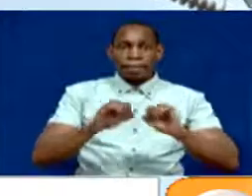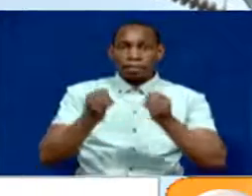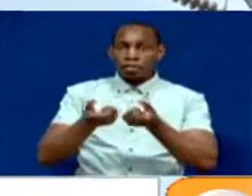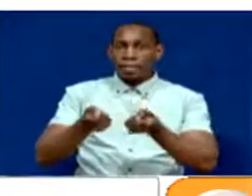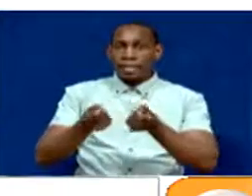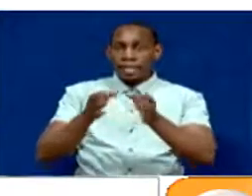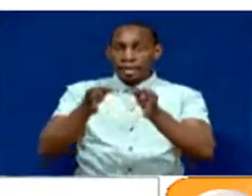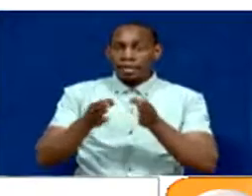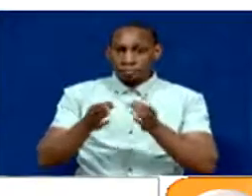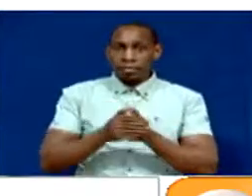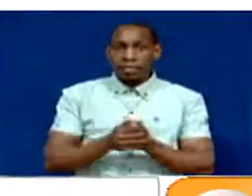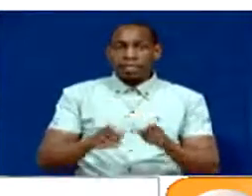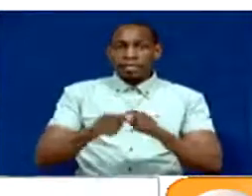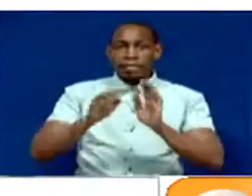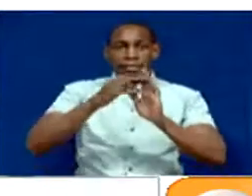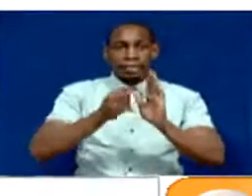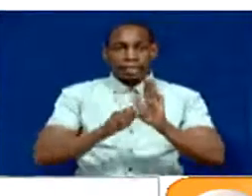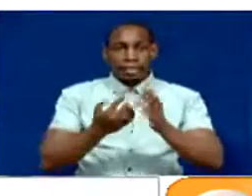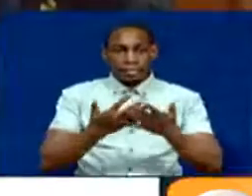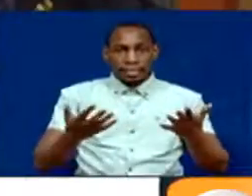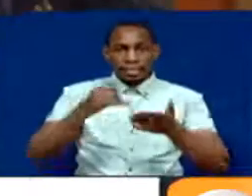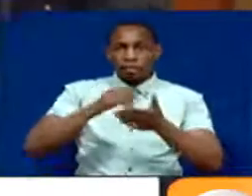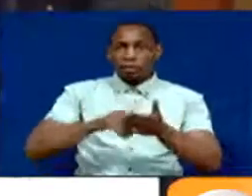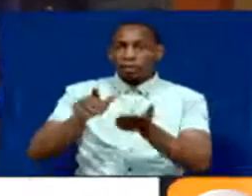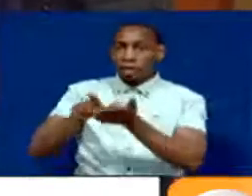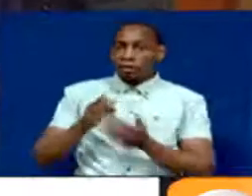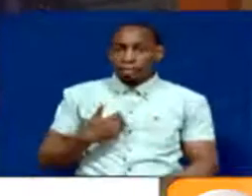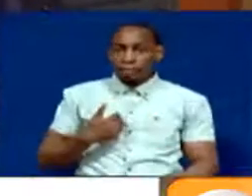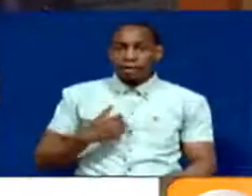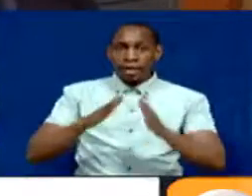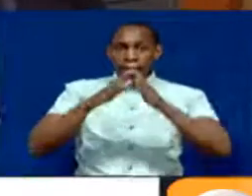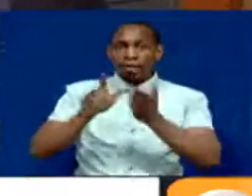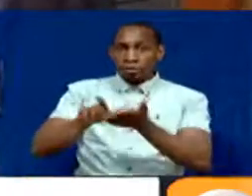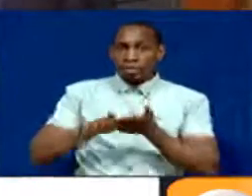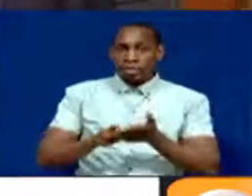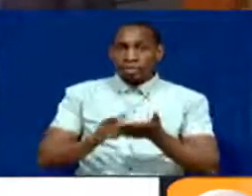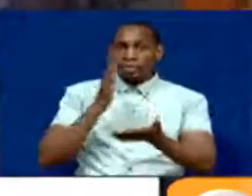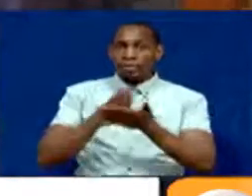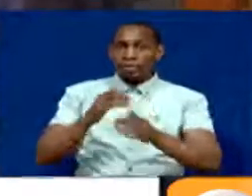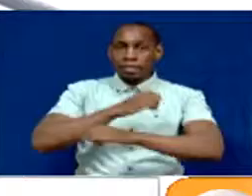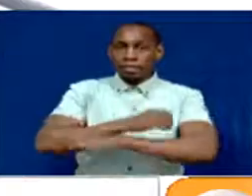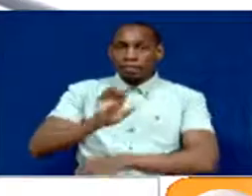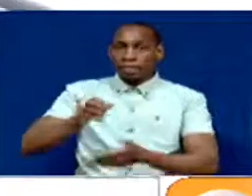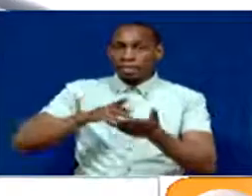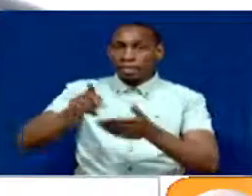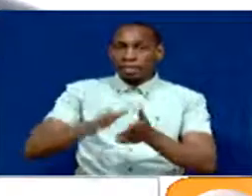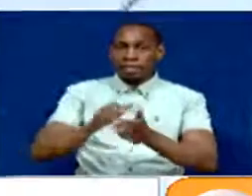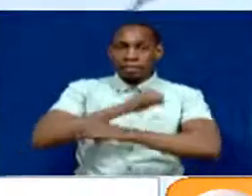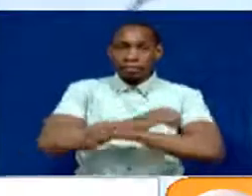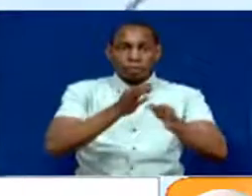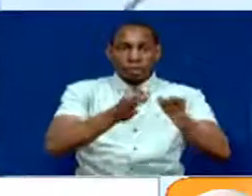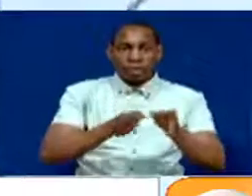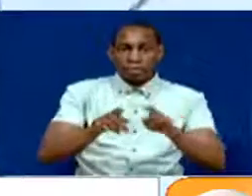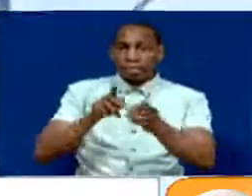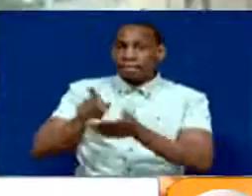media accounts or handles, and list liabilities including loans, mortgages and guarantees, school fees paid and school accounts